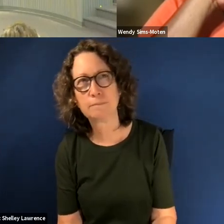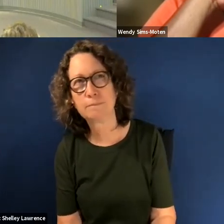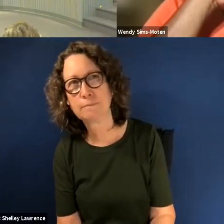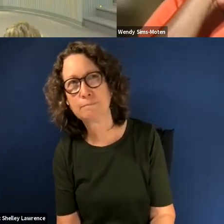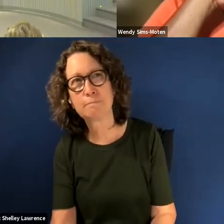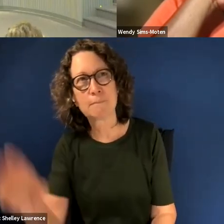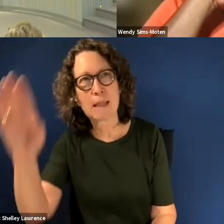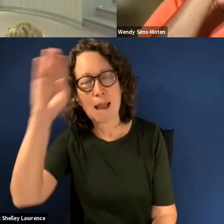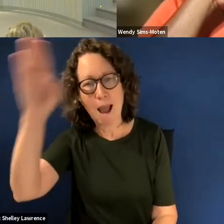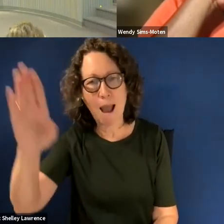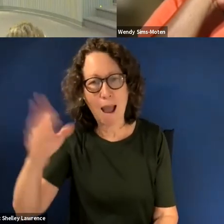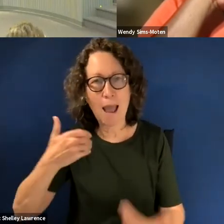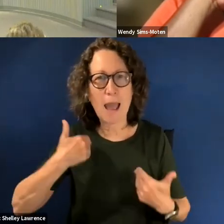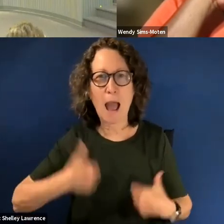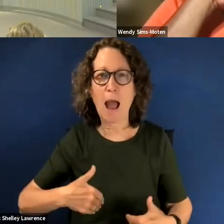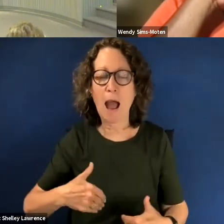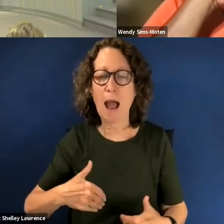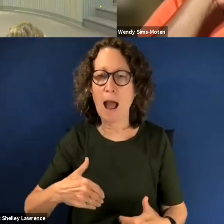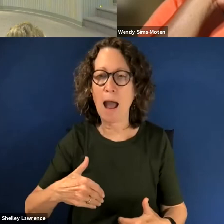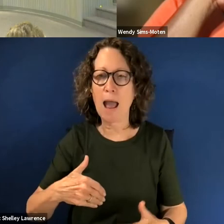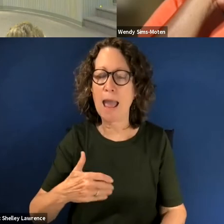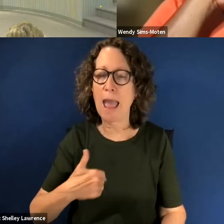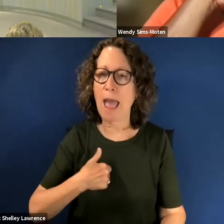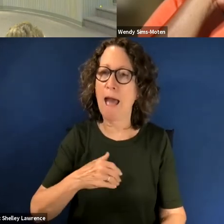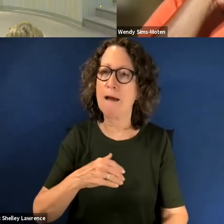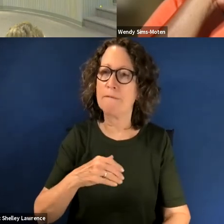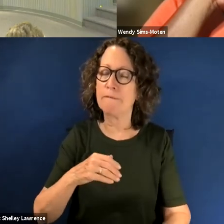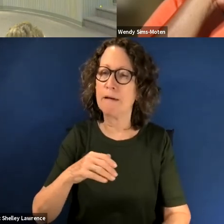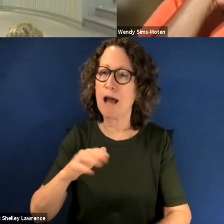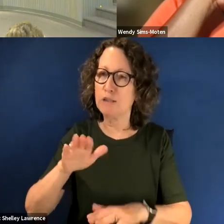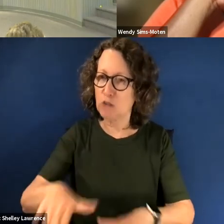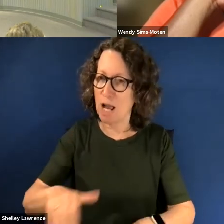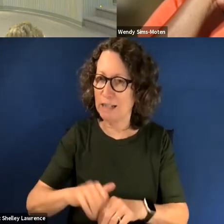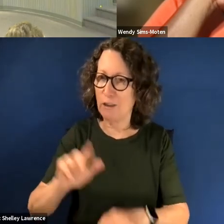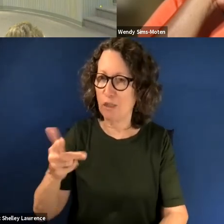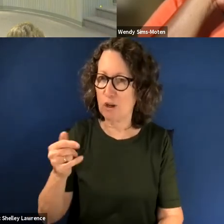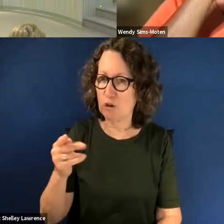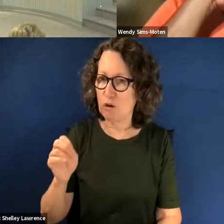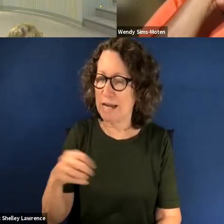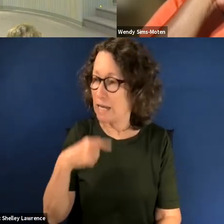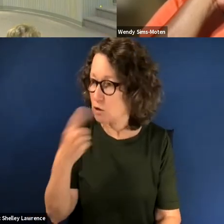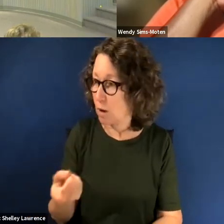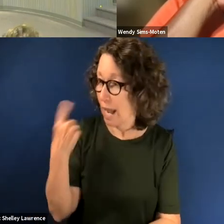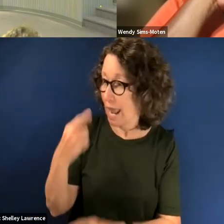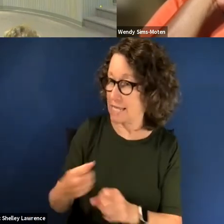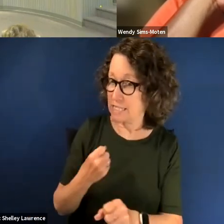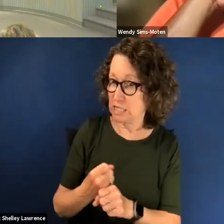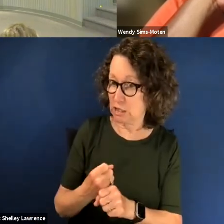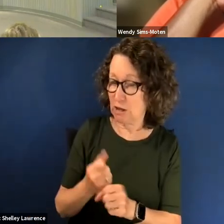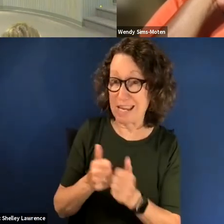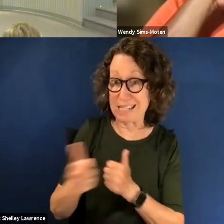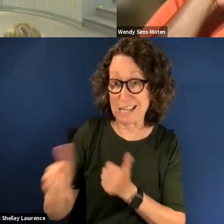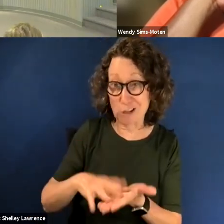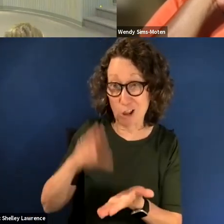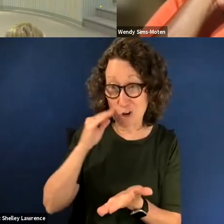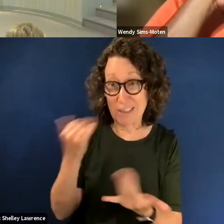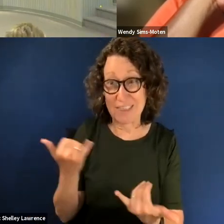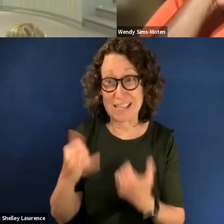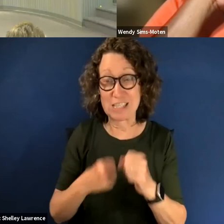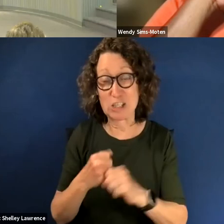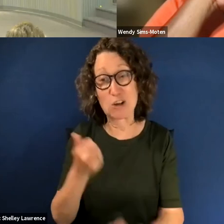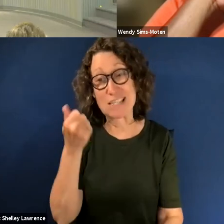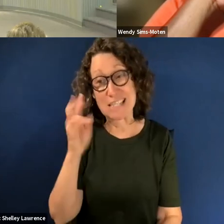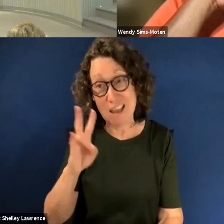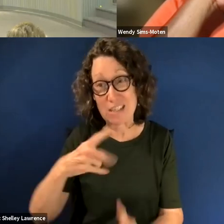Hi, I'm the parent of a third grader in the school district. He spent all last year in distant learning, and this week marks